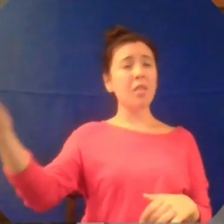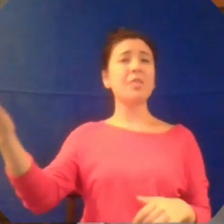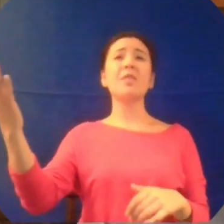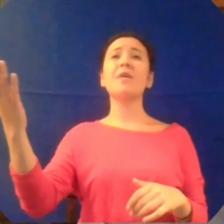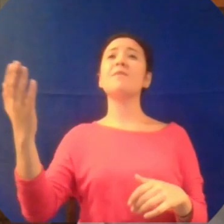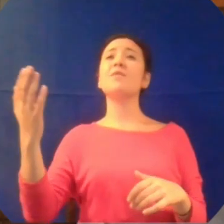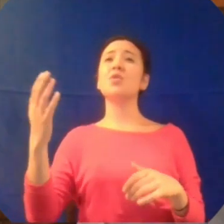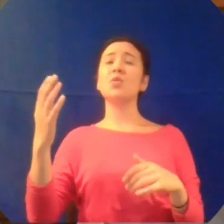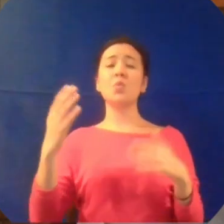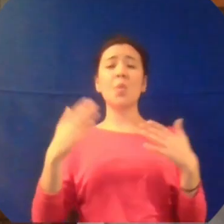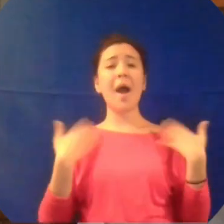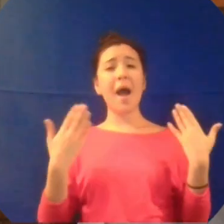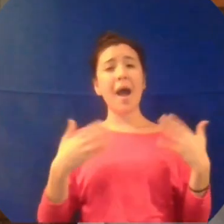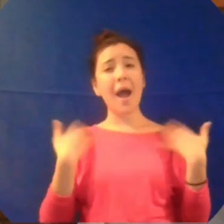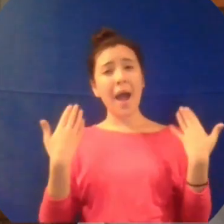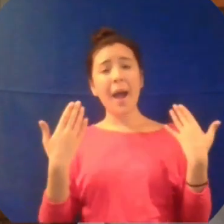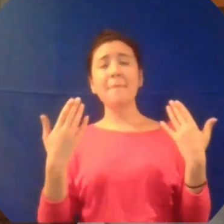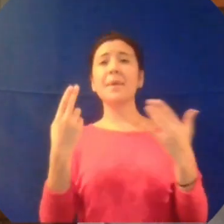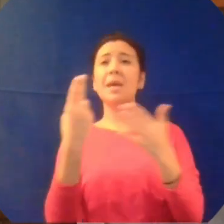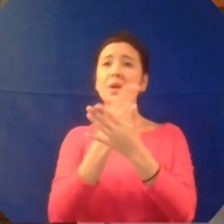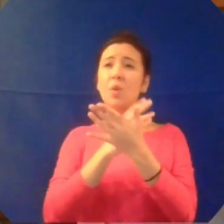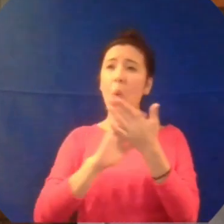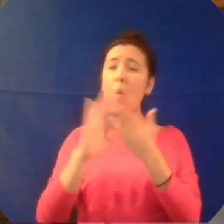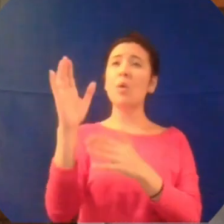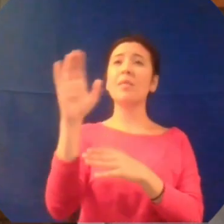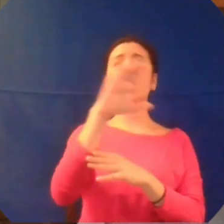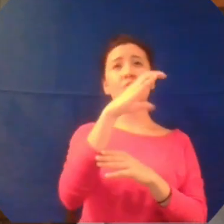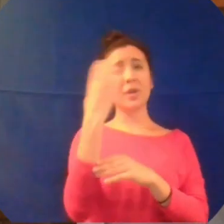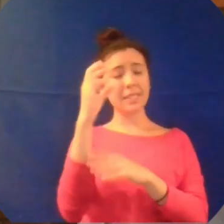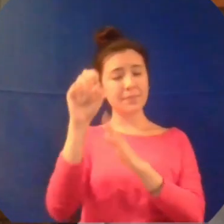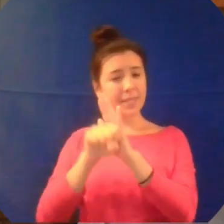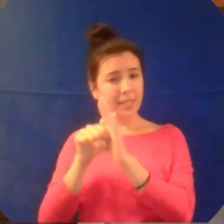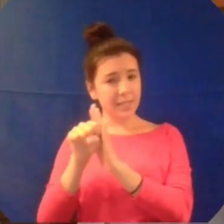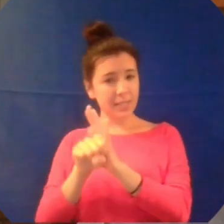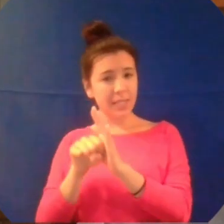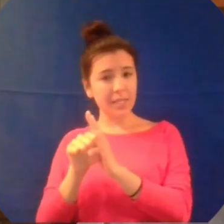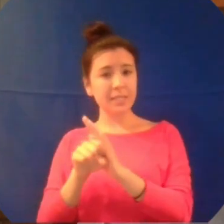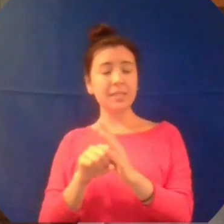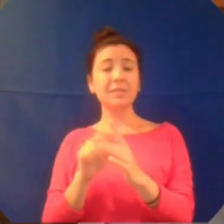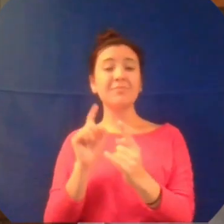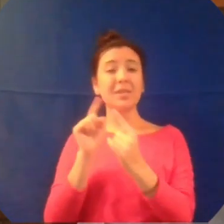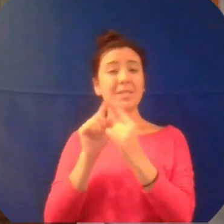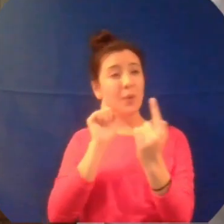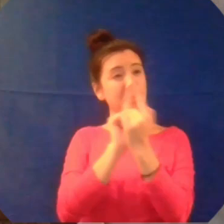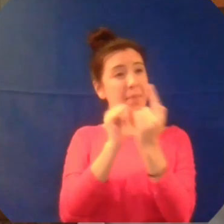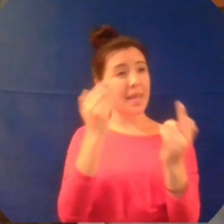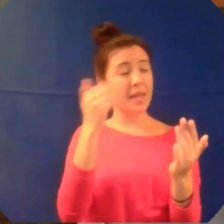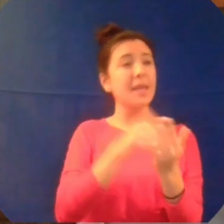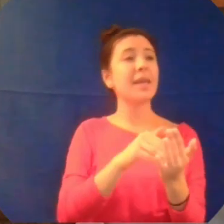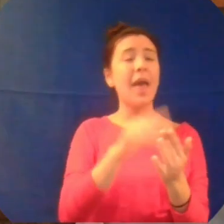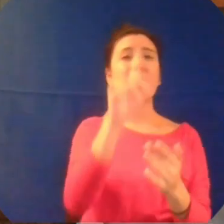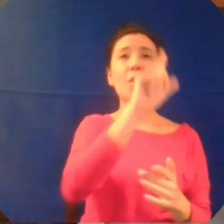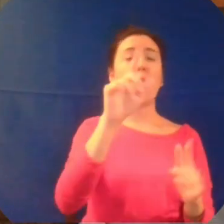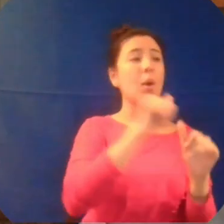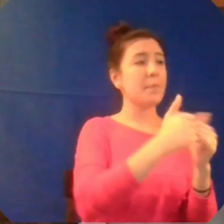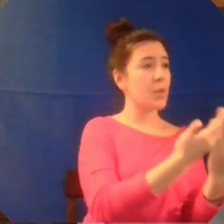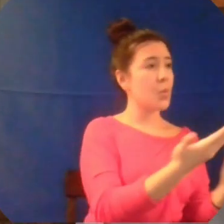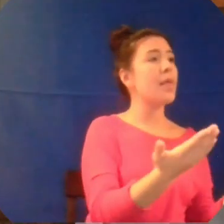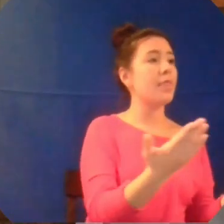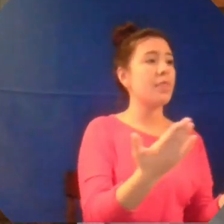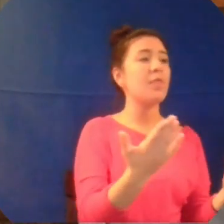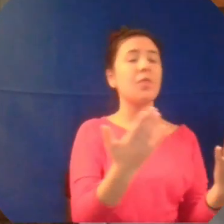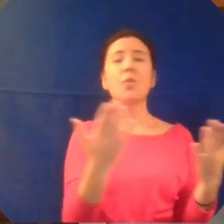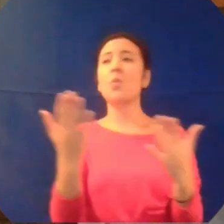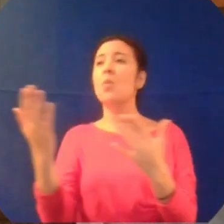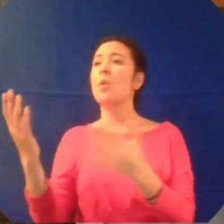completed Advent season and a happy and holy Christmas season as well. Until we meet again, the Lord be with you. And with your spirit. May Almighty